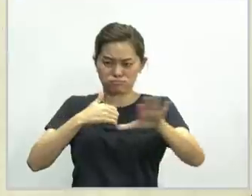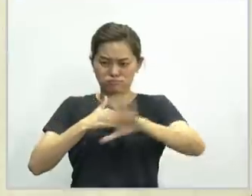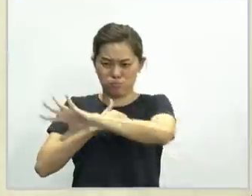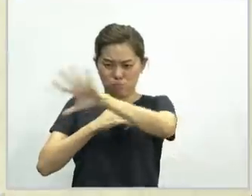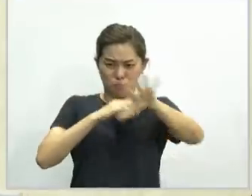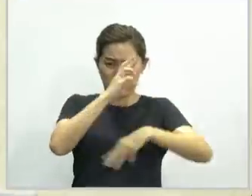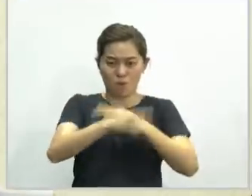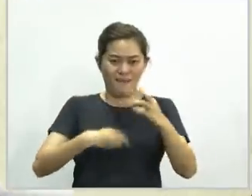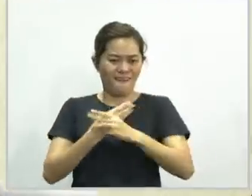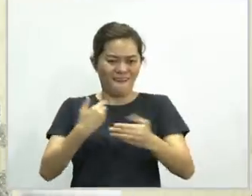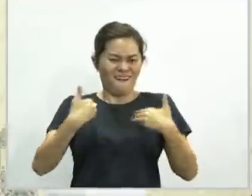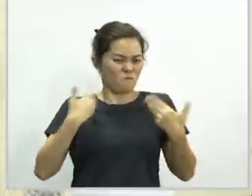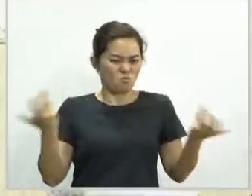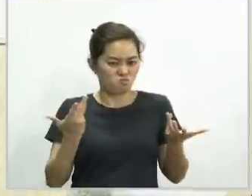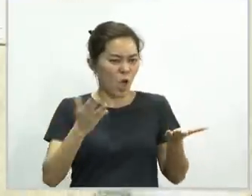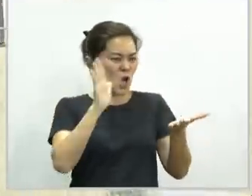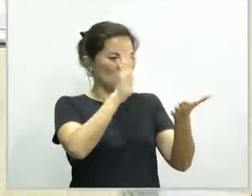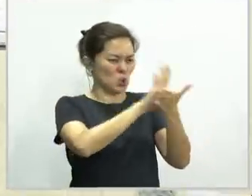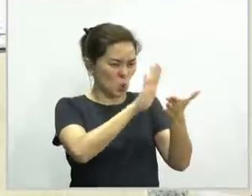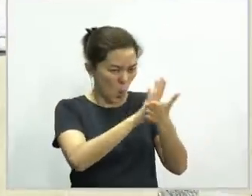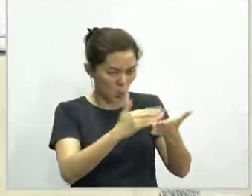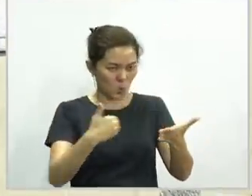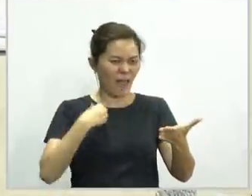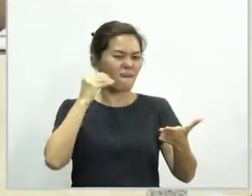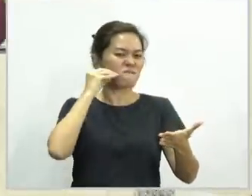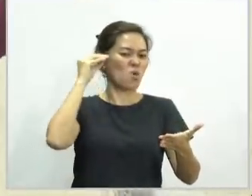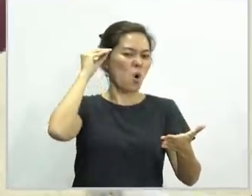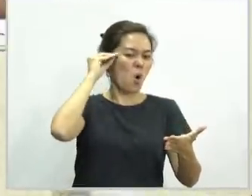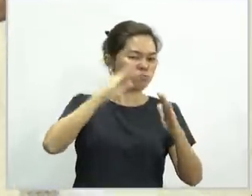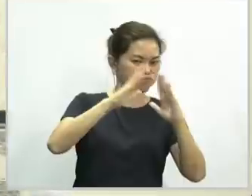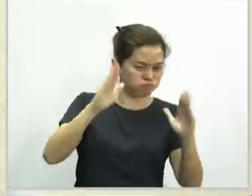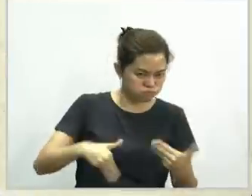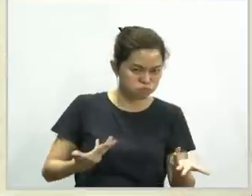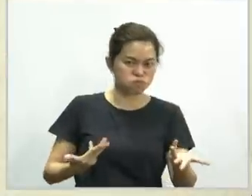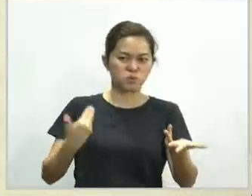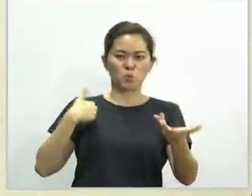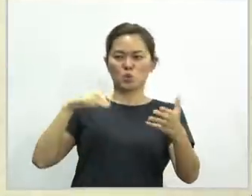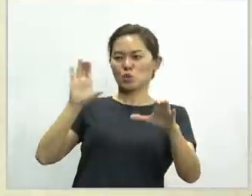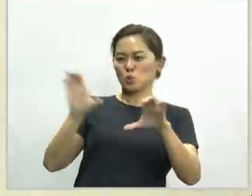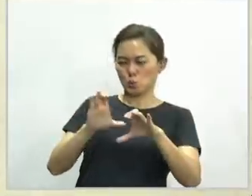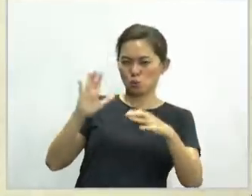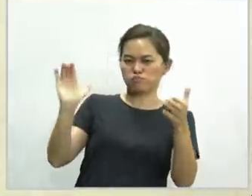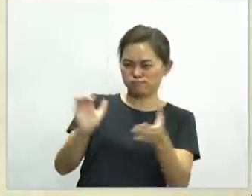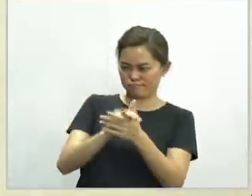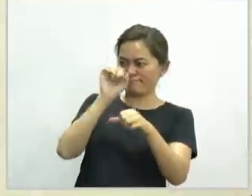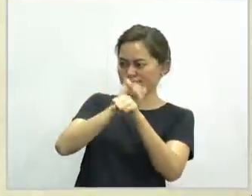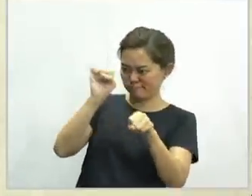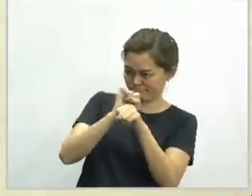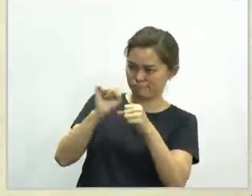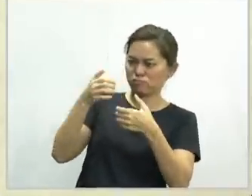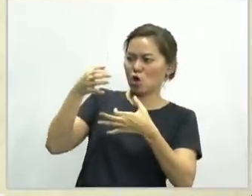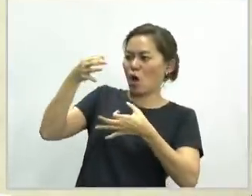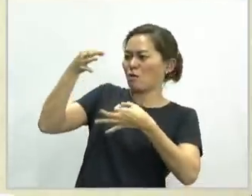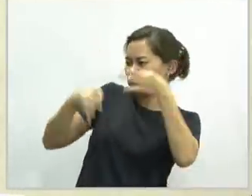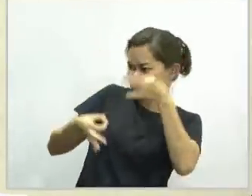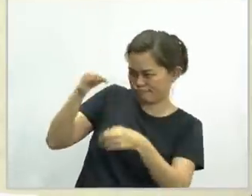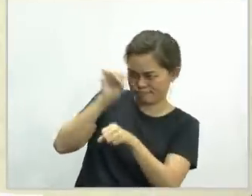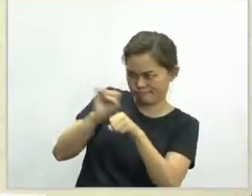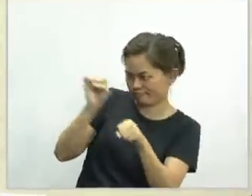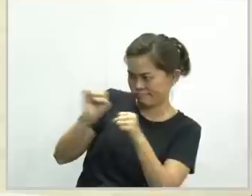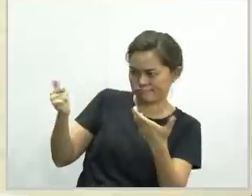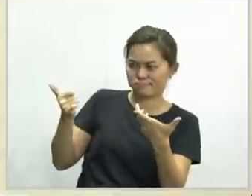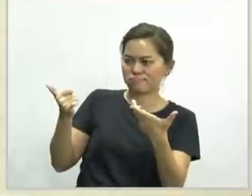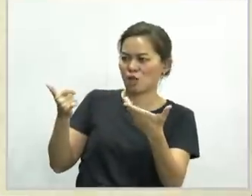got schools. We've got orphanages. We do marriage work. We do justice work. We